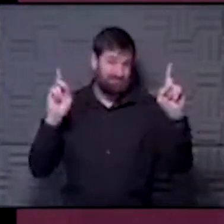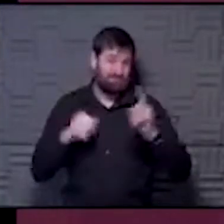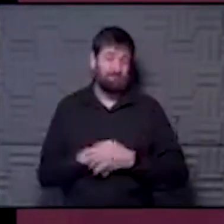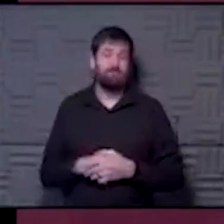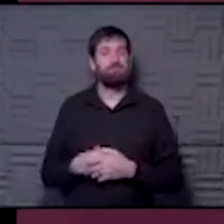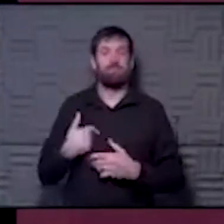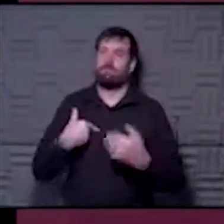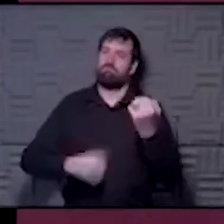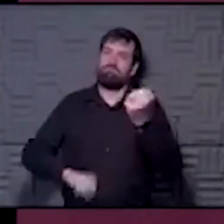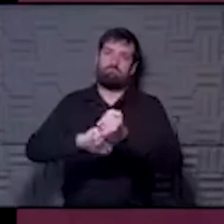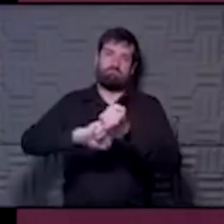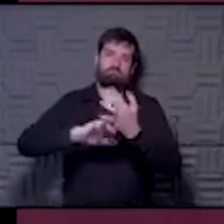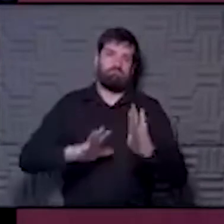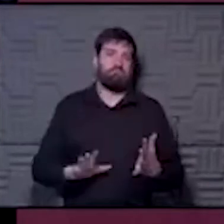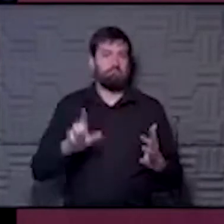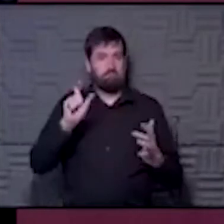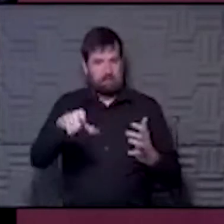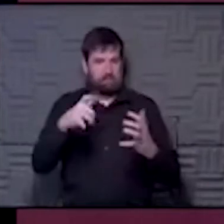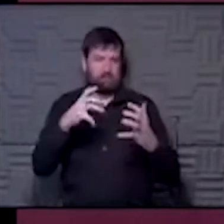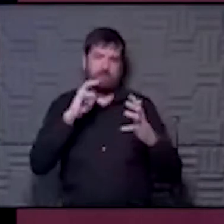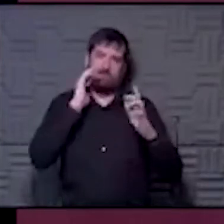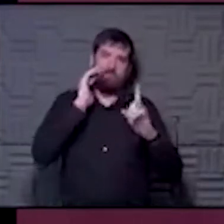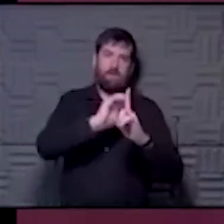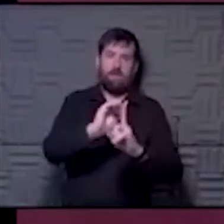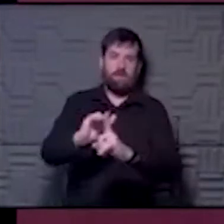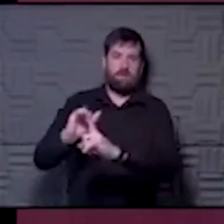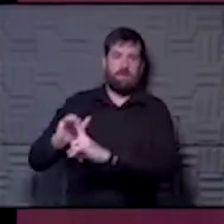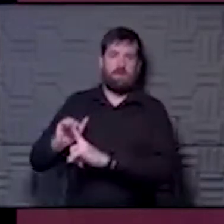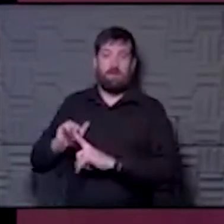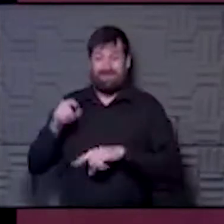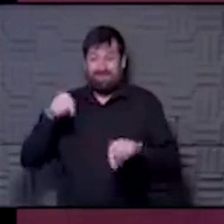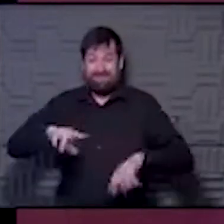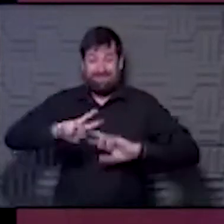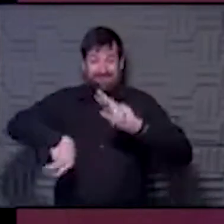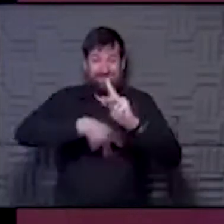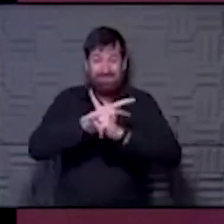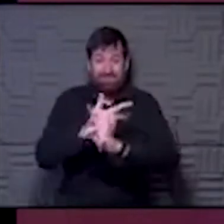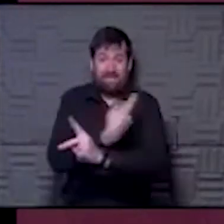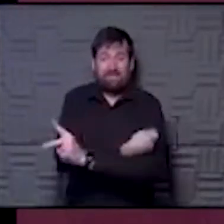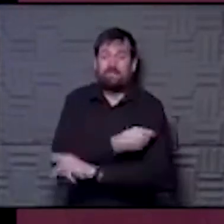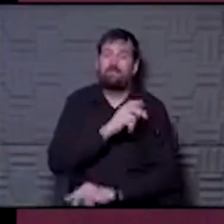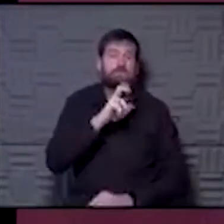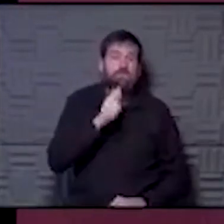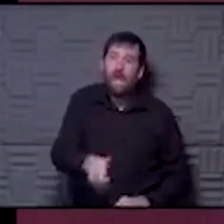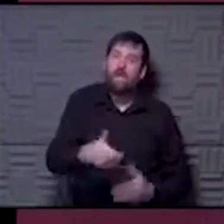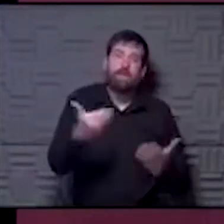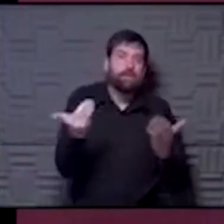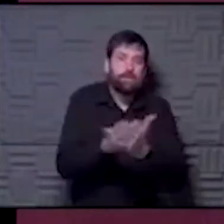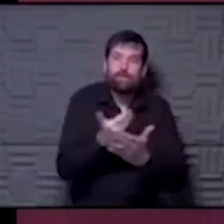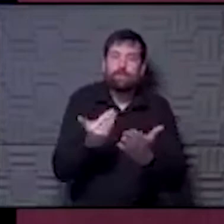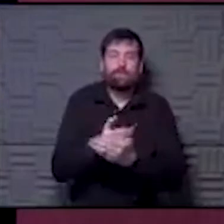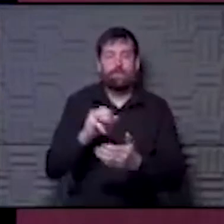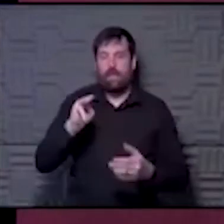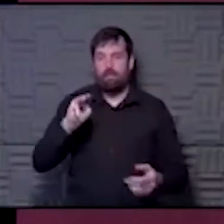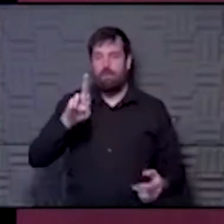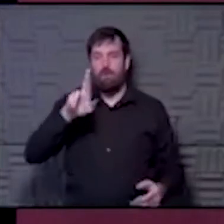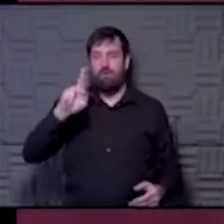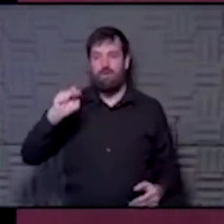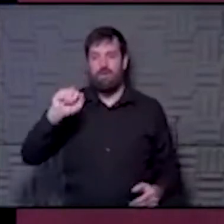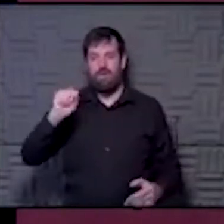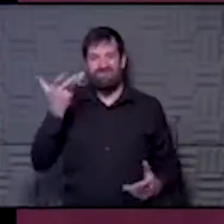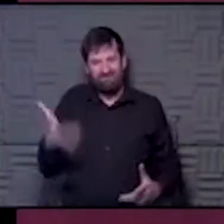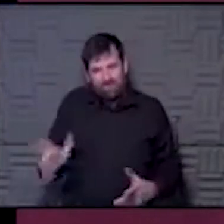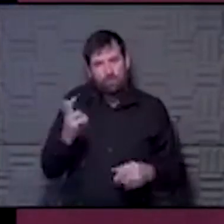fan, and we have to remind our audience that this type of vaccine is not brand new. We have vaccinated people using the mRNA technology before, Hawk.